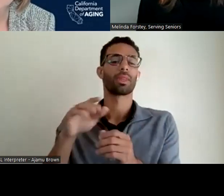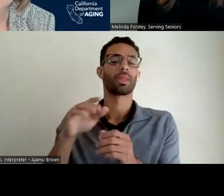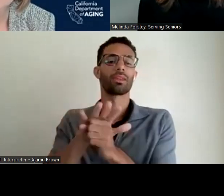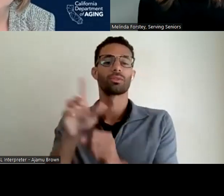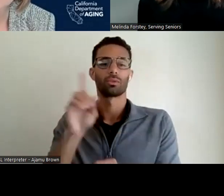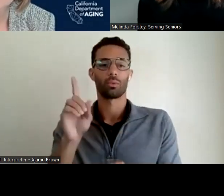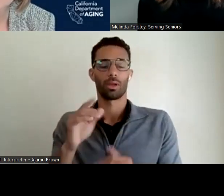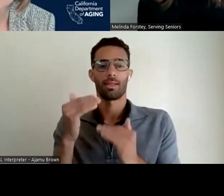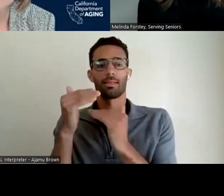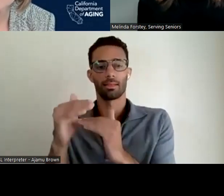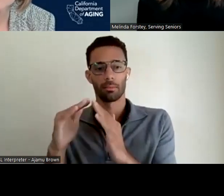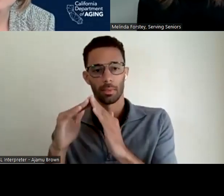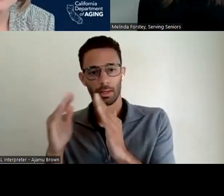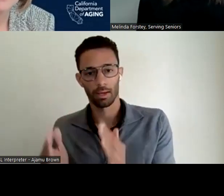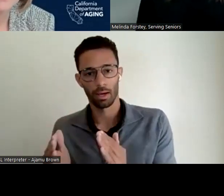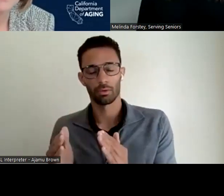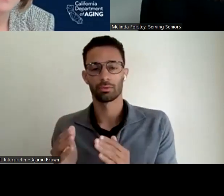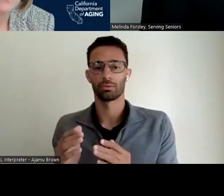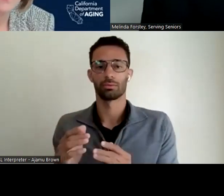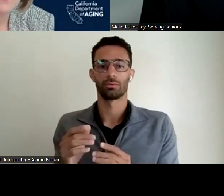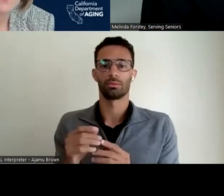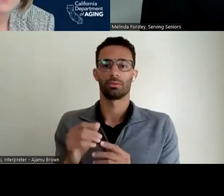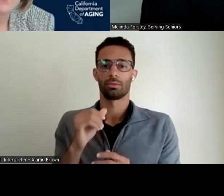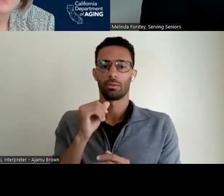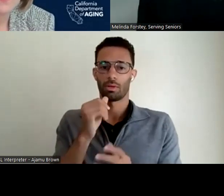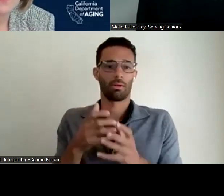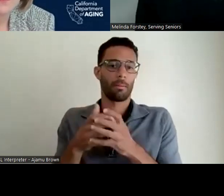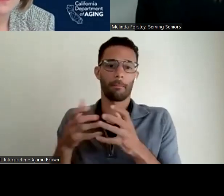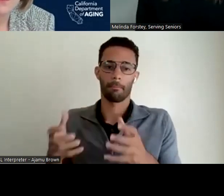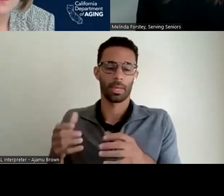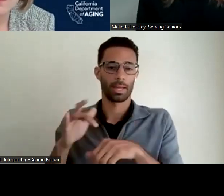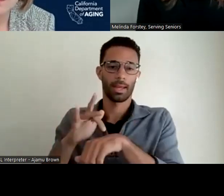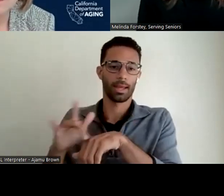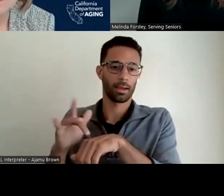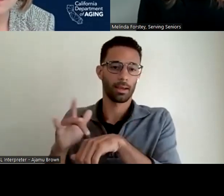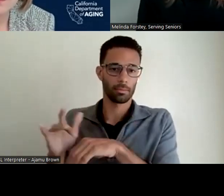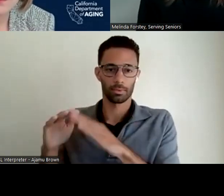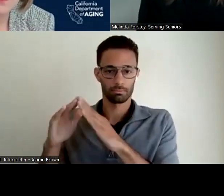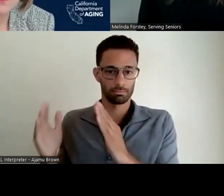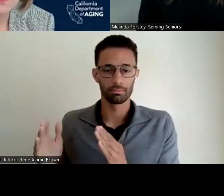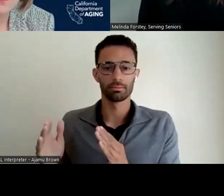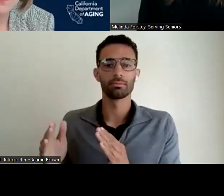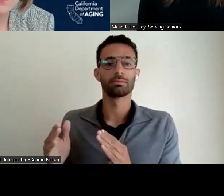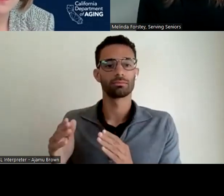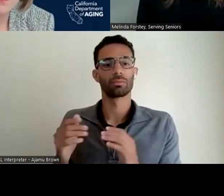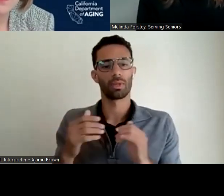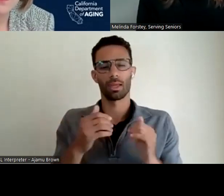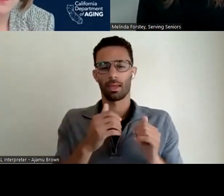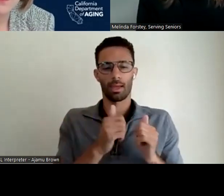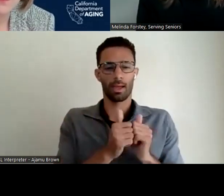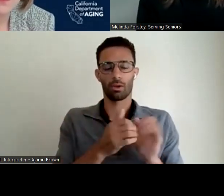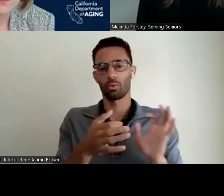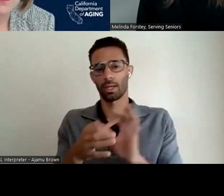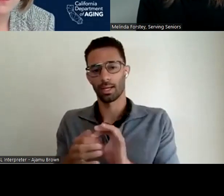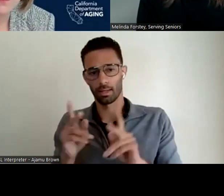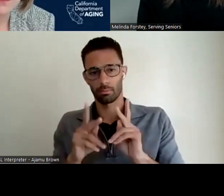limited housing stock and in terms of, connecting folks to housing. So if there's anything that